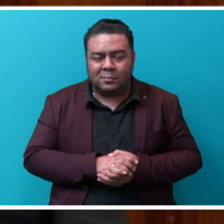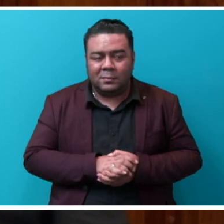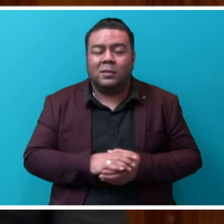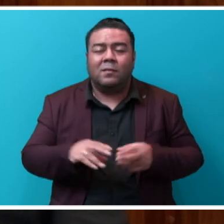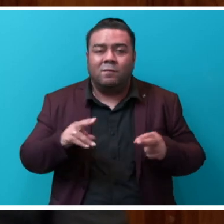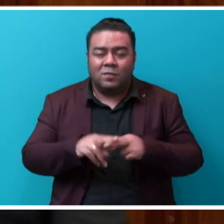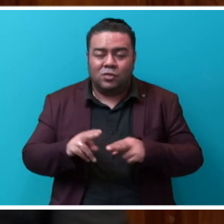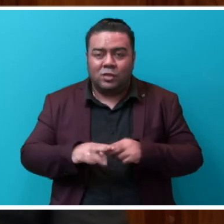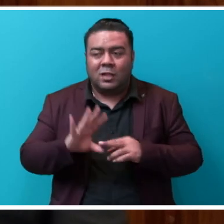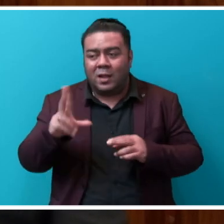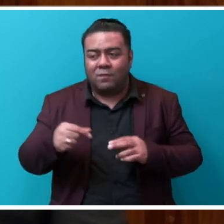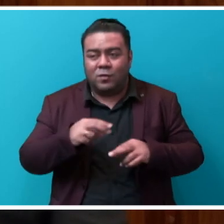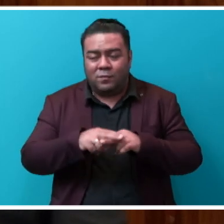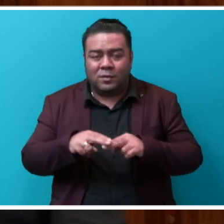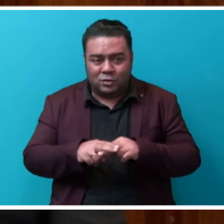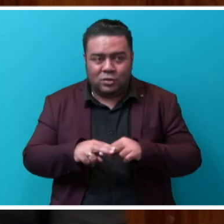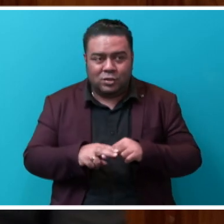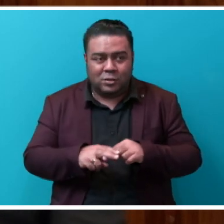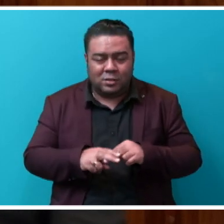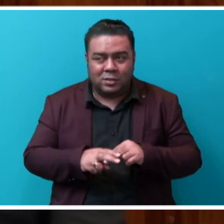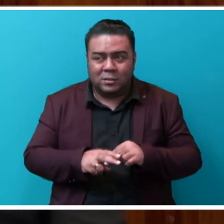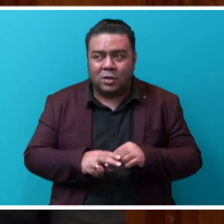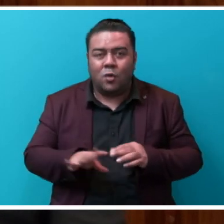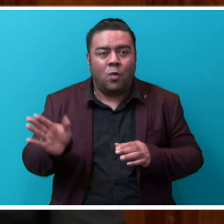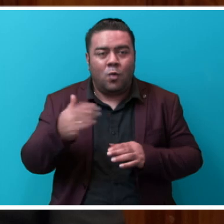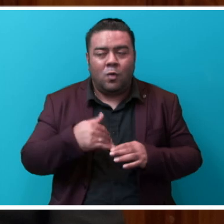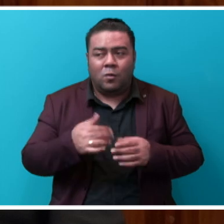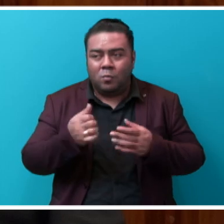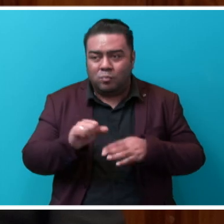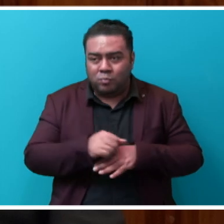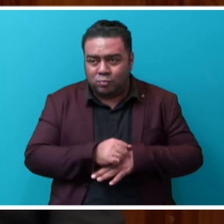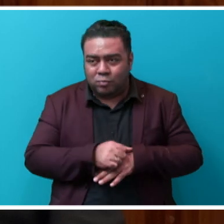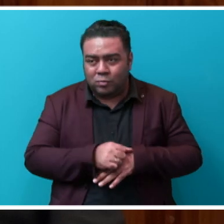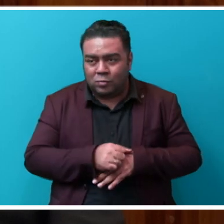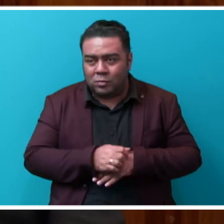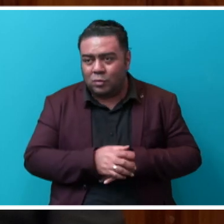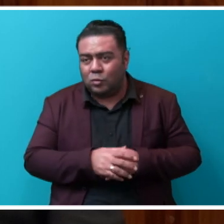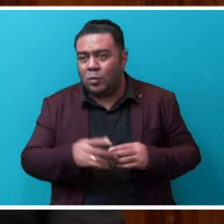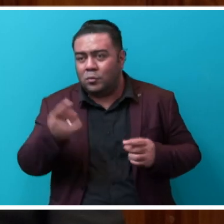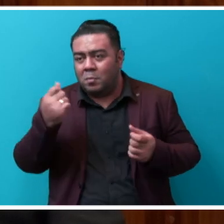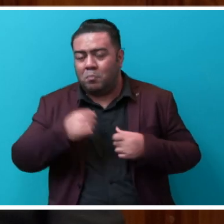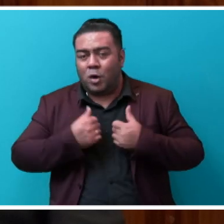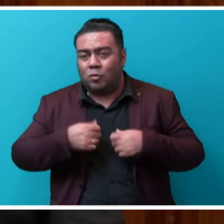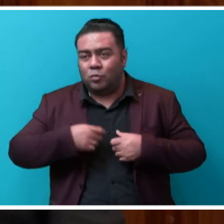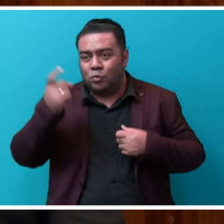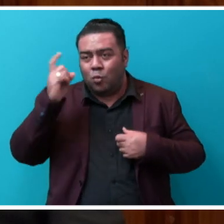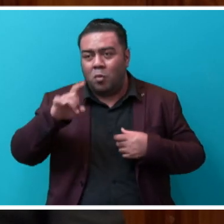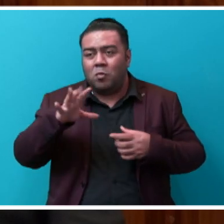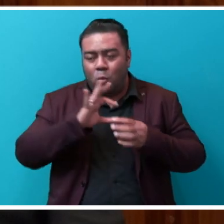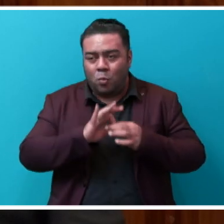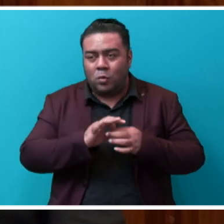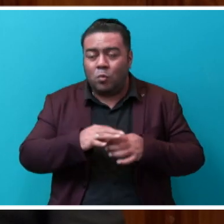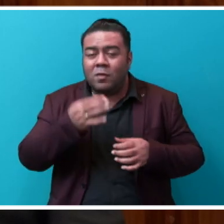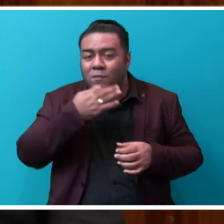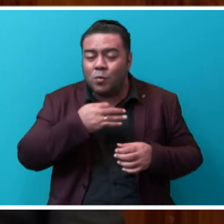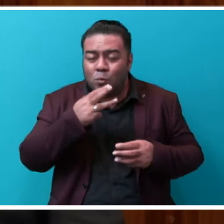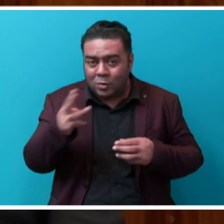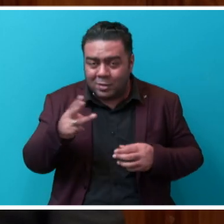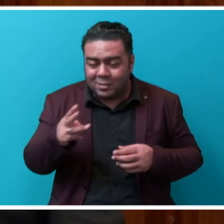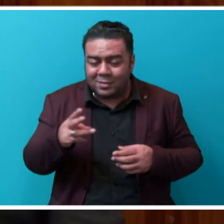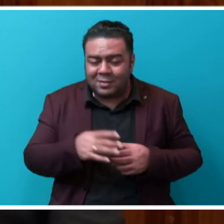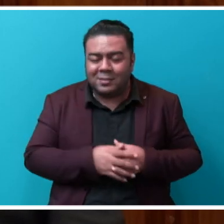every Fijian, at home or abroad, is proud to call their own. With those few words, Honorable